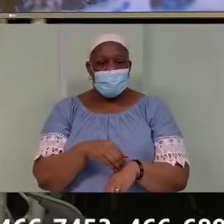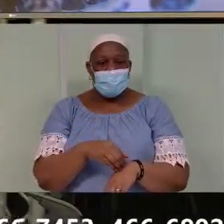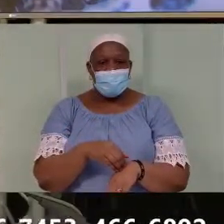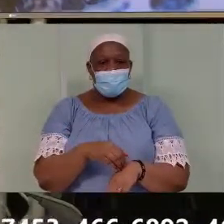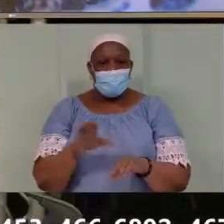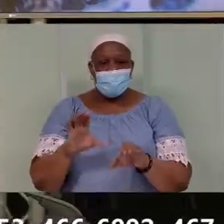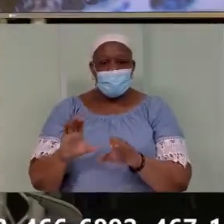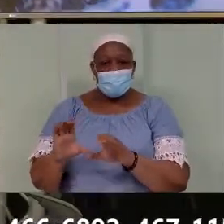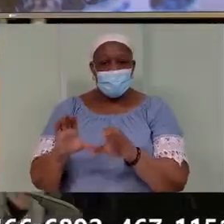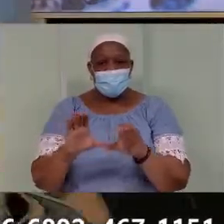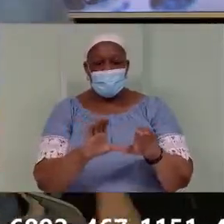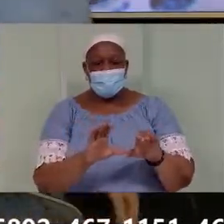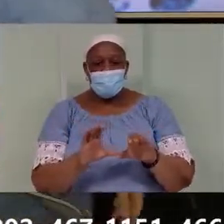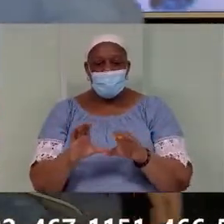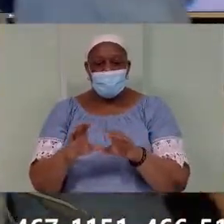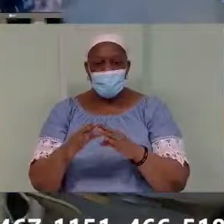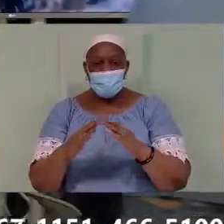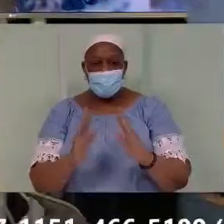Dr. Laws.